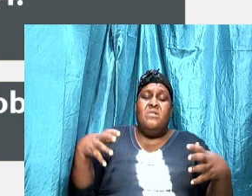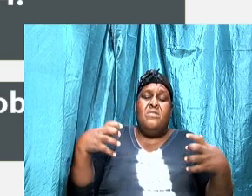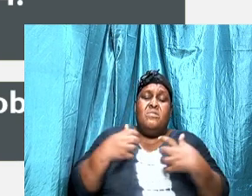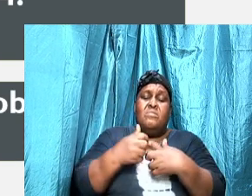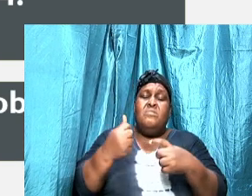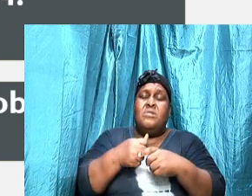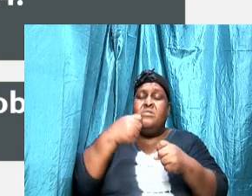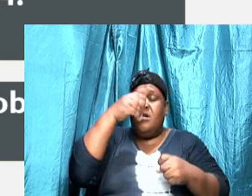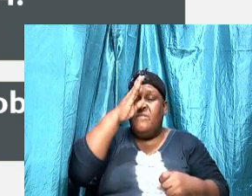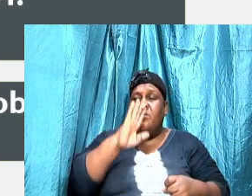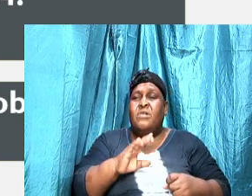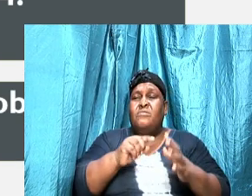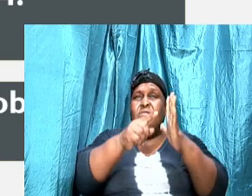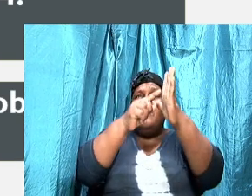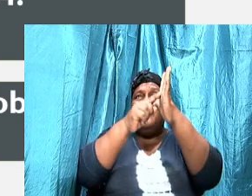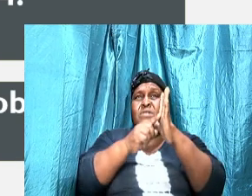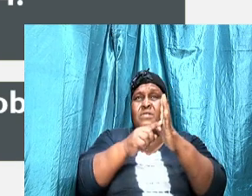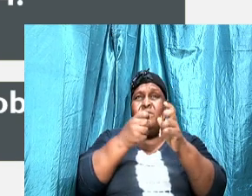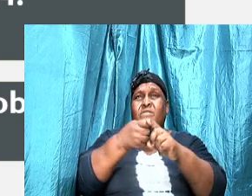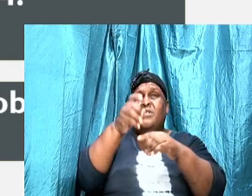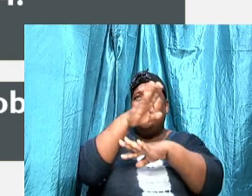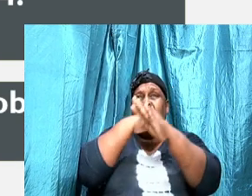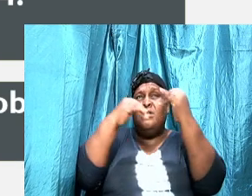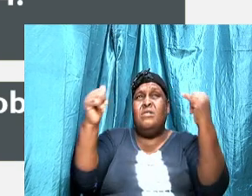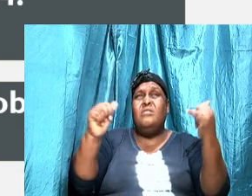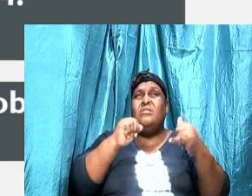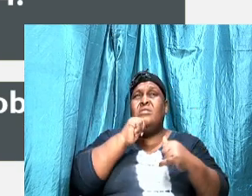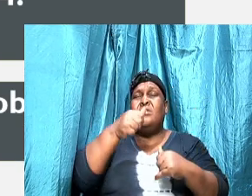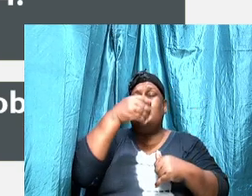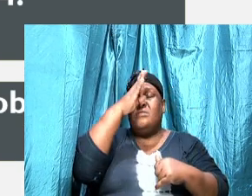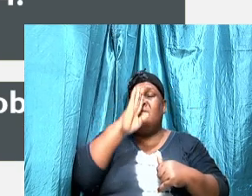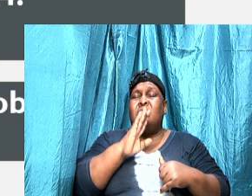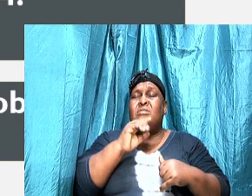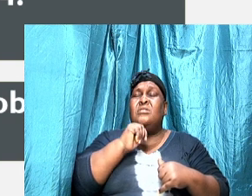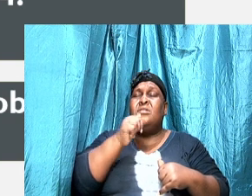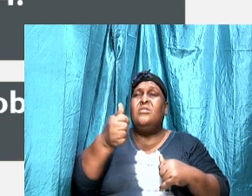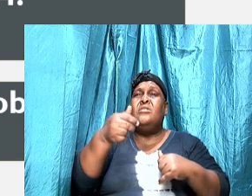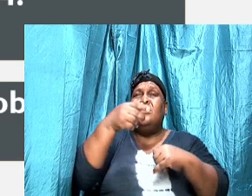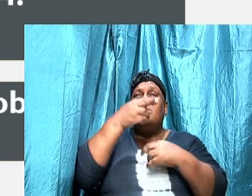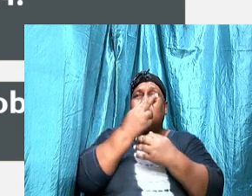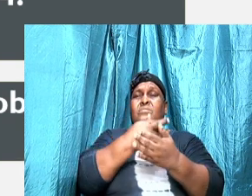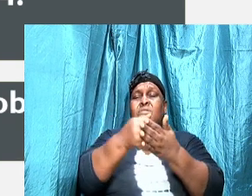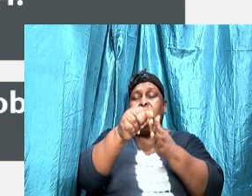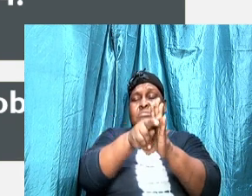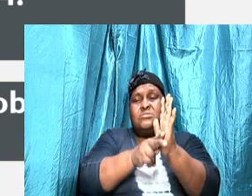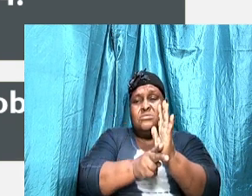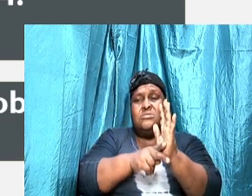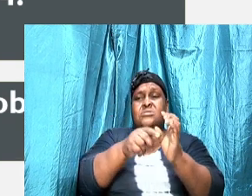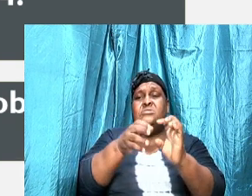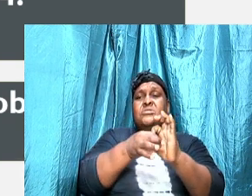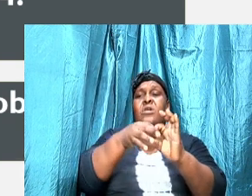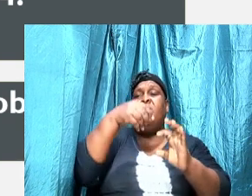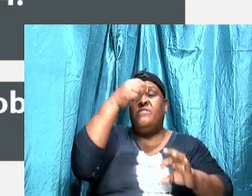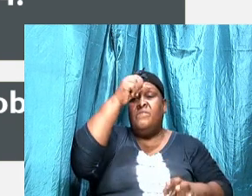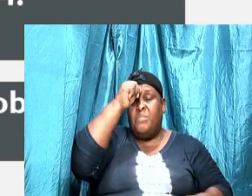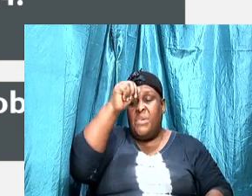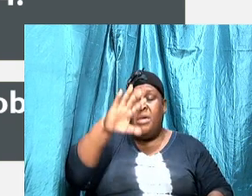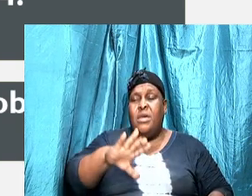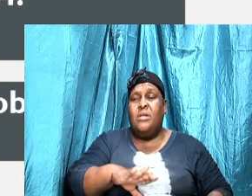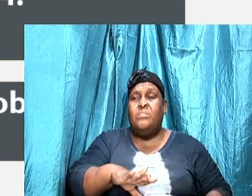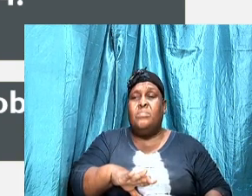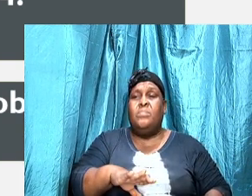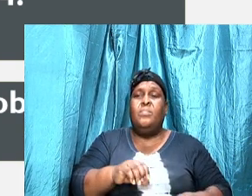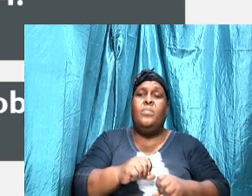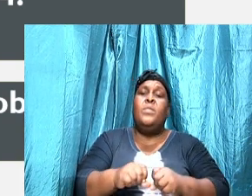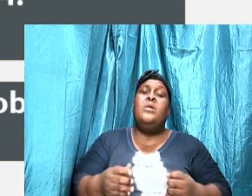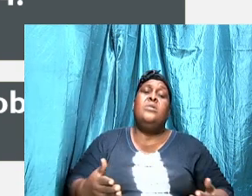heaven against all ungodliness and unrighteousness of men. So here Paul is saying